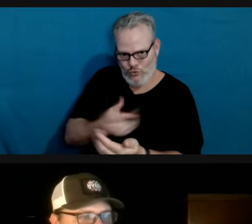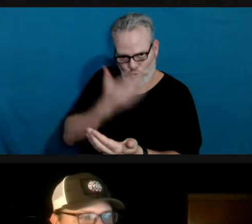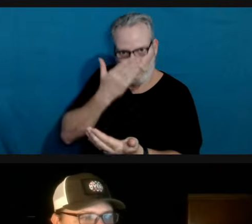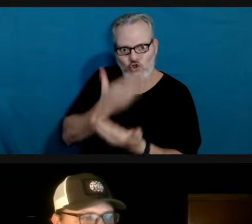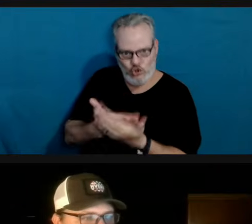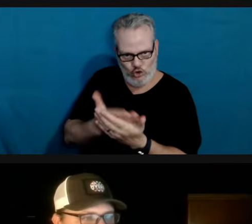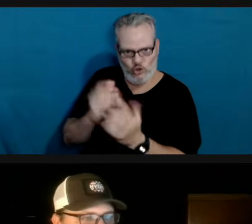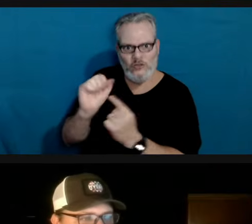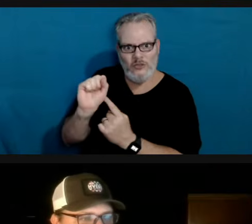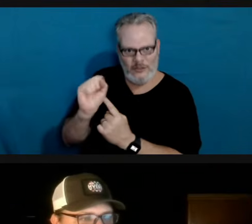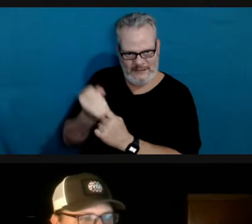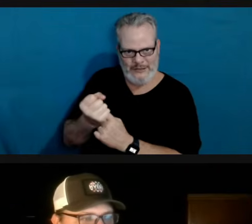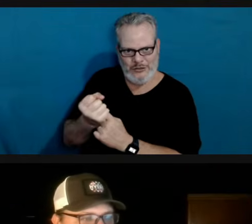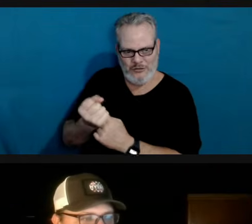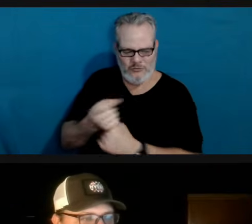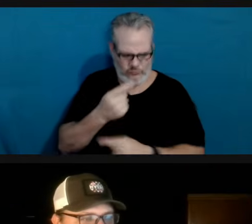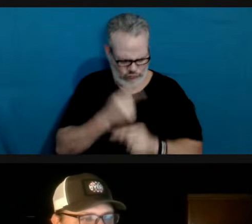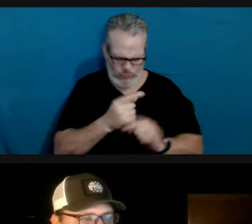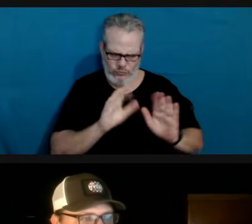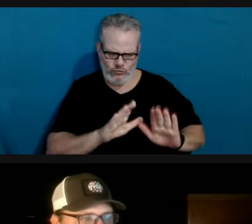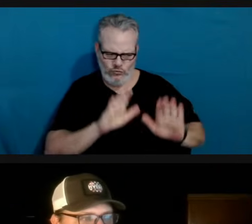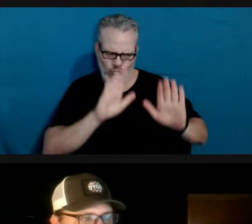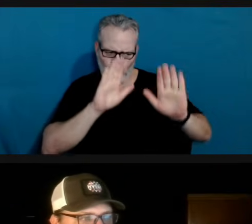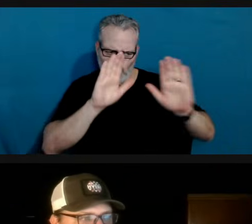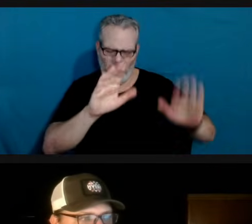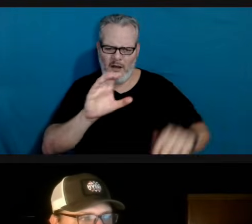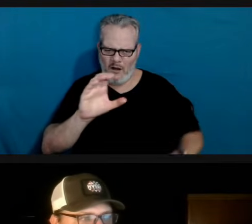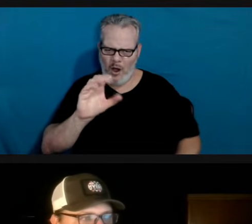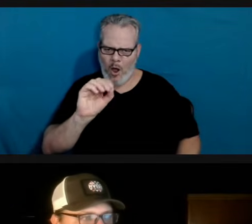great conditions. Yeah. Absolutely. Yeah.